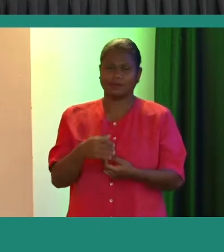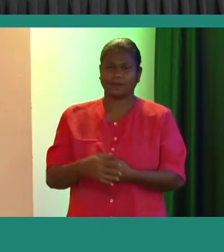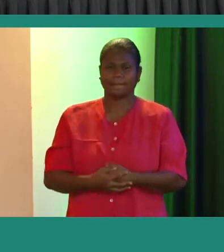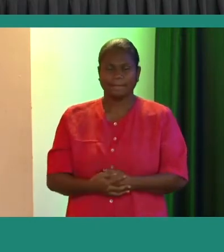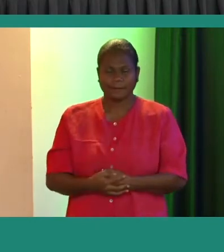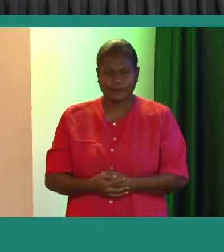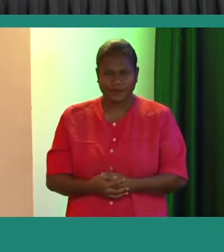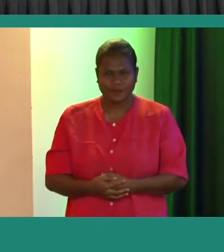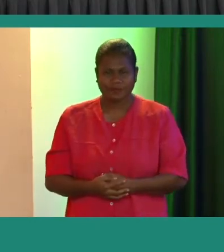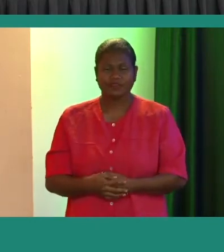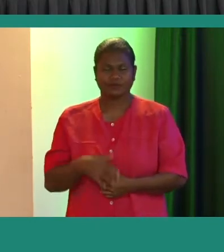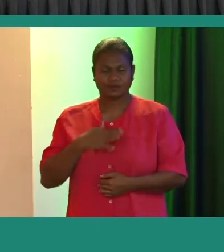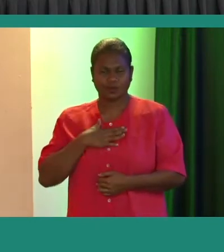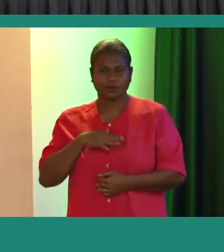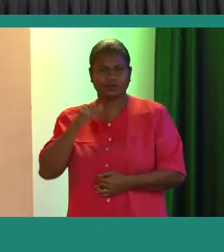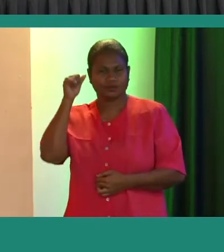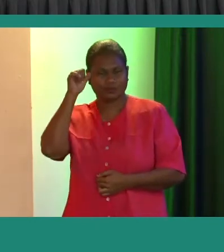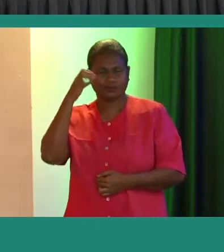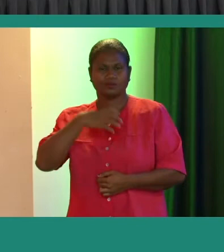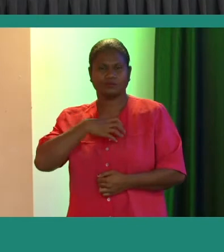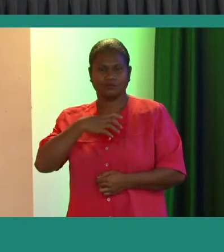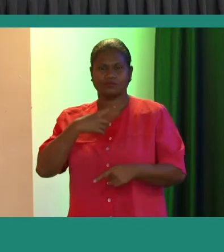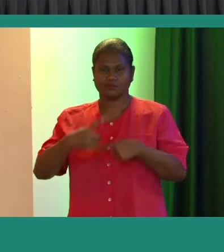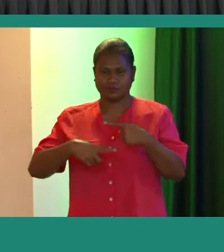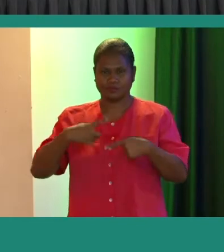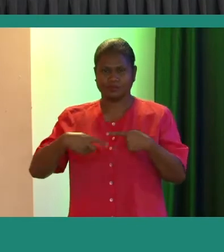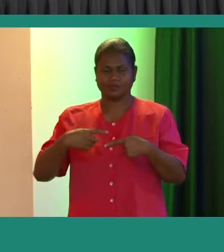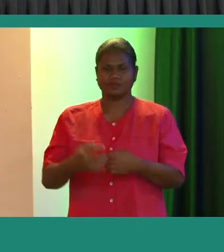would want to know about.